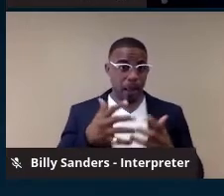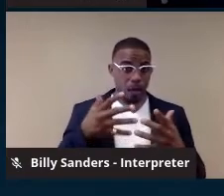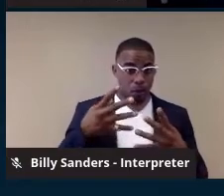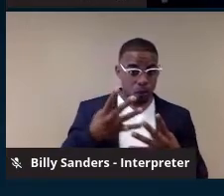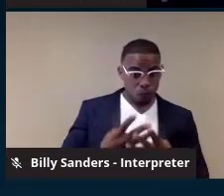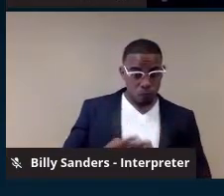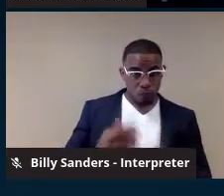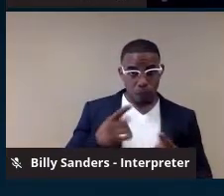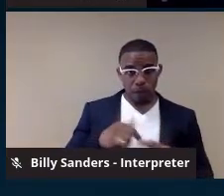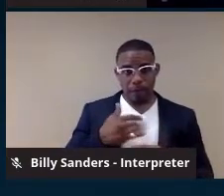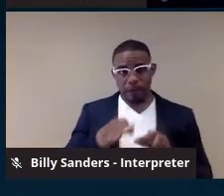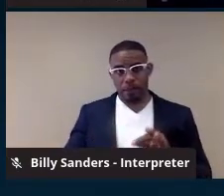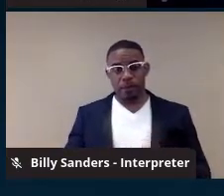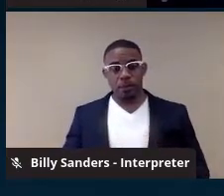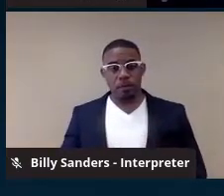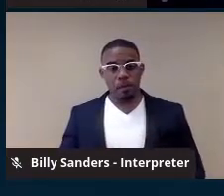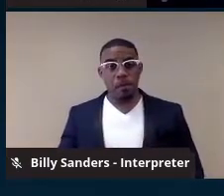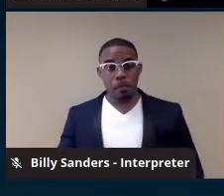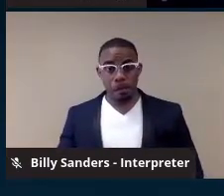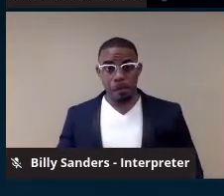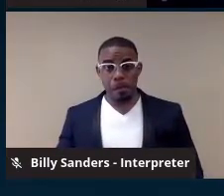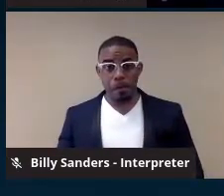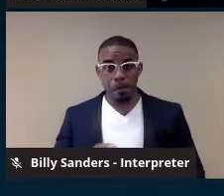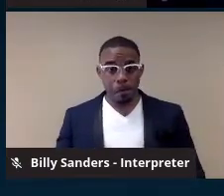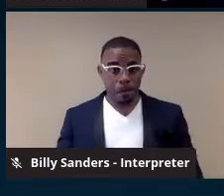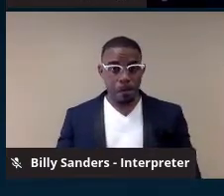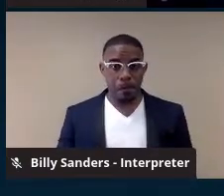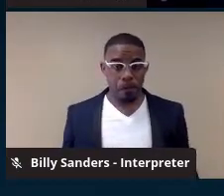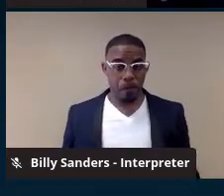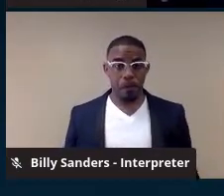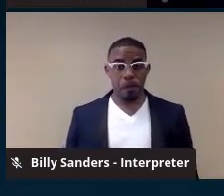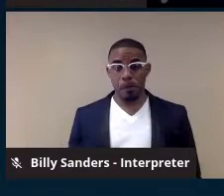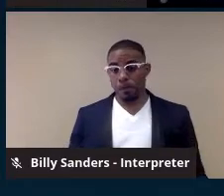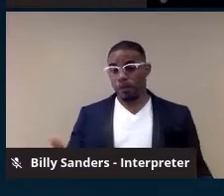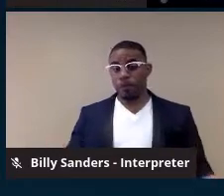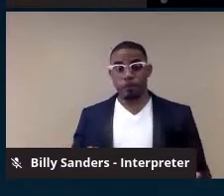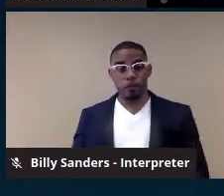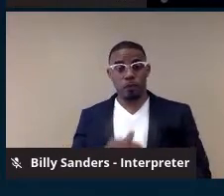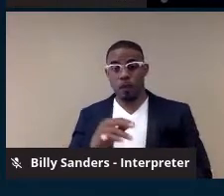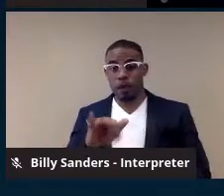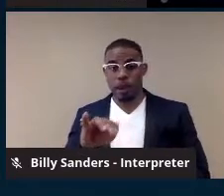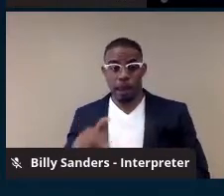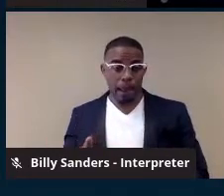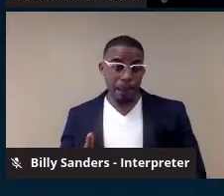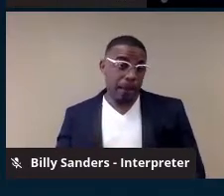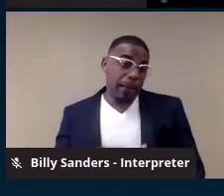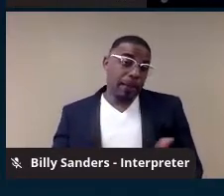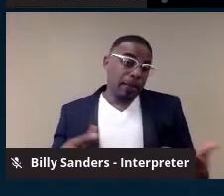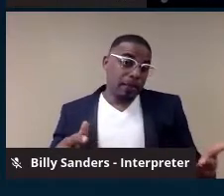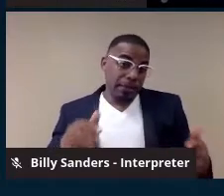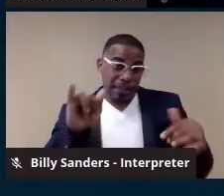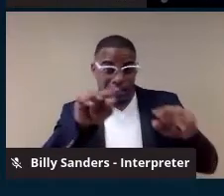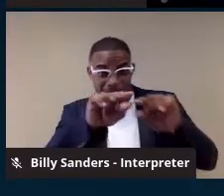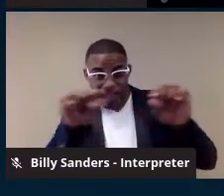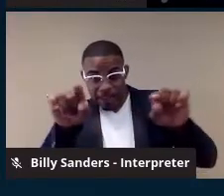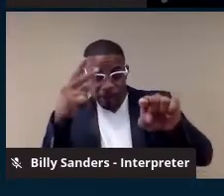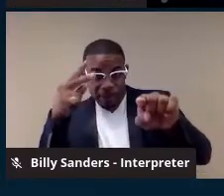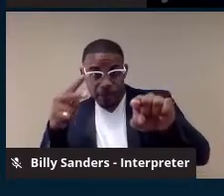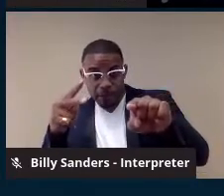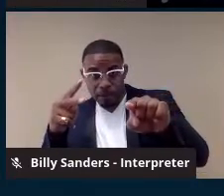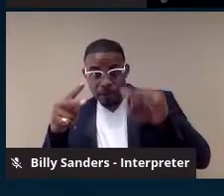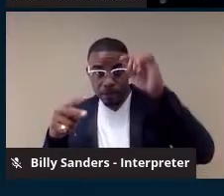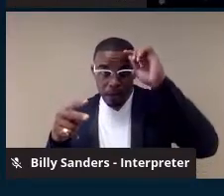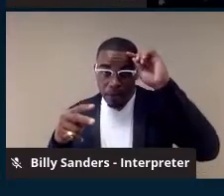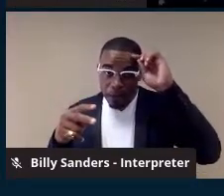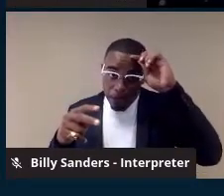that simple. It says, hello world, welcome to your new app. And this here starts to show